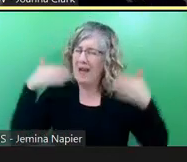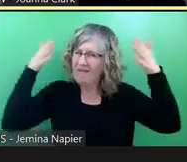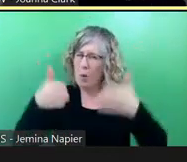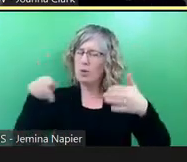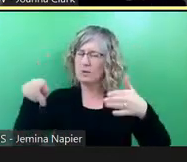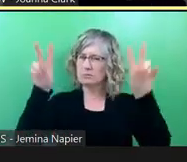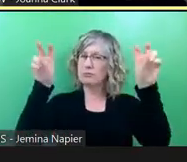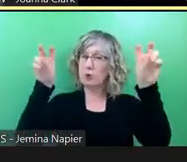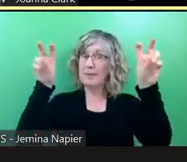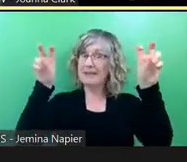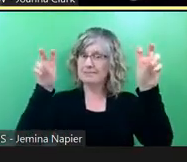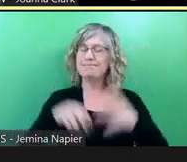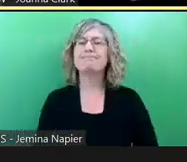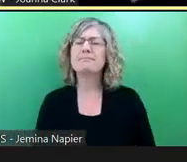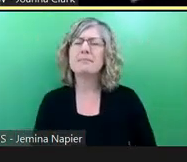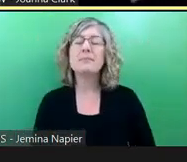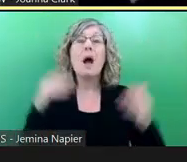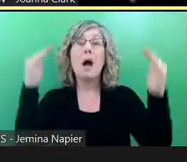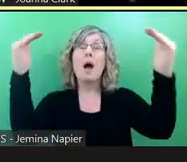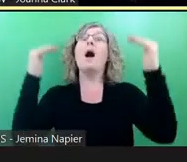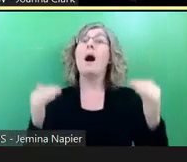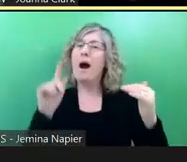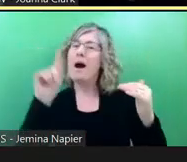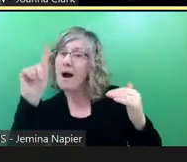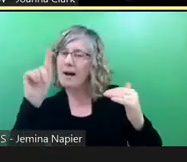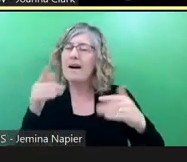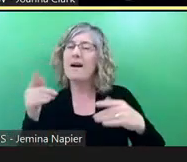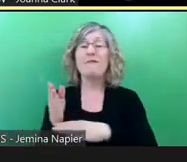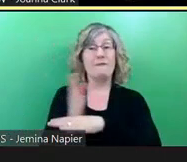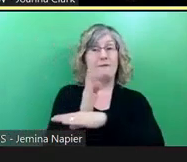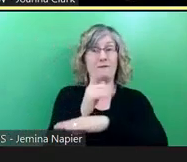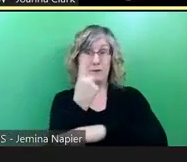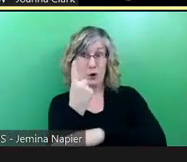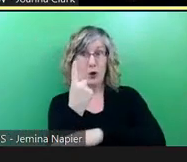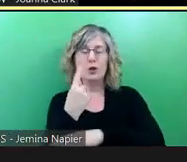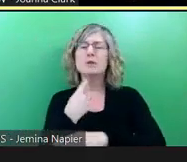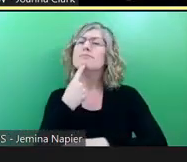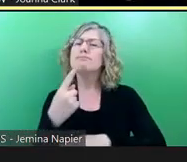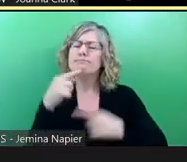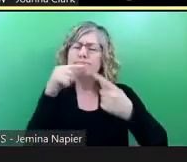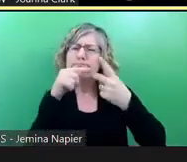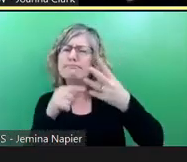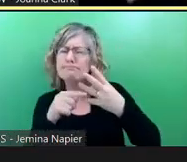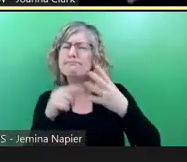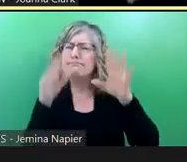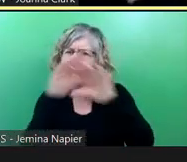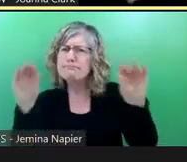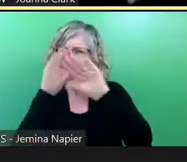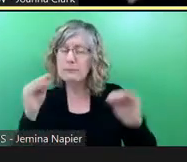a few little bits of housekeeping. As you'll see, we will have throughout international